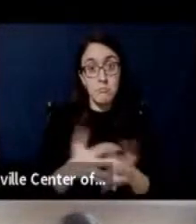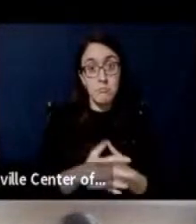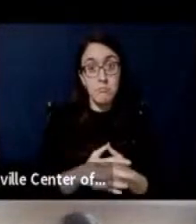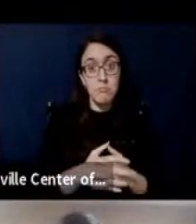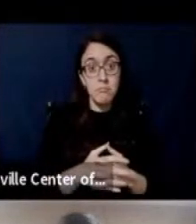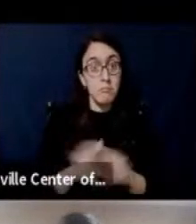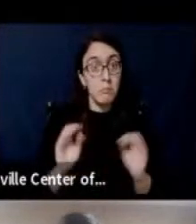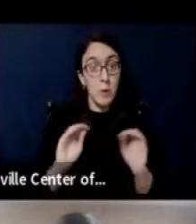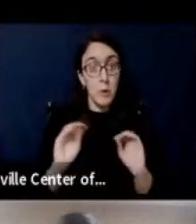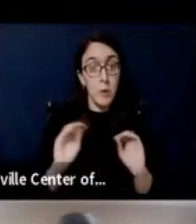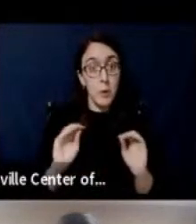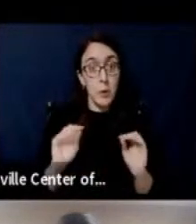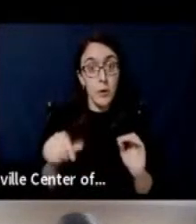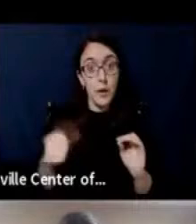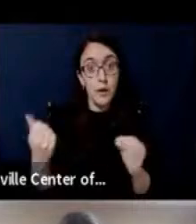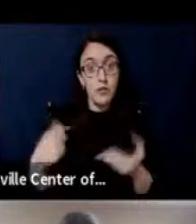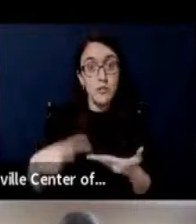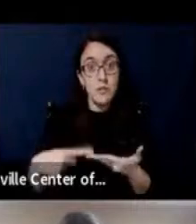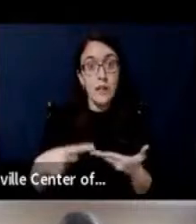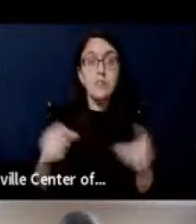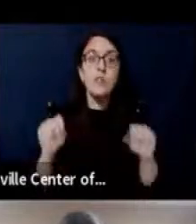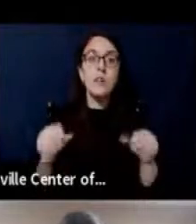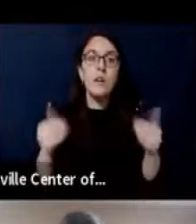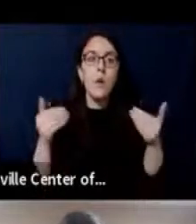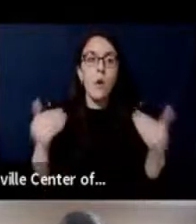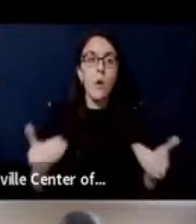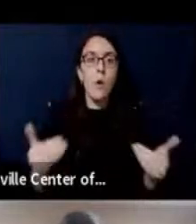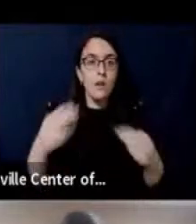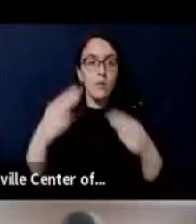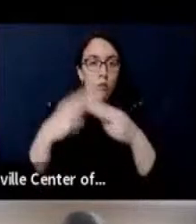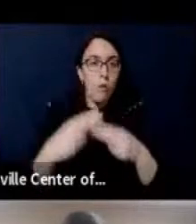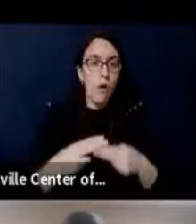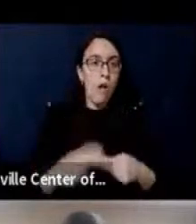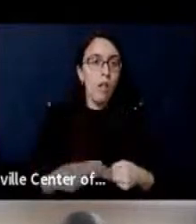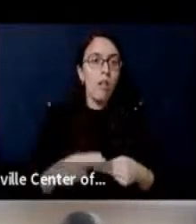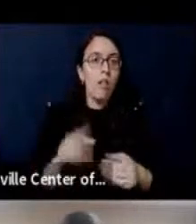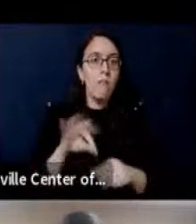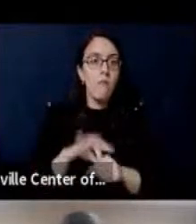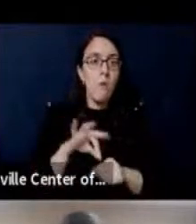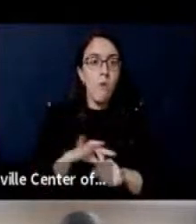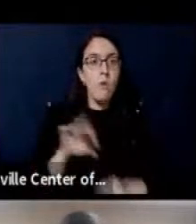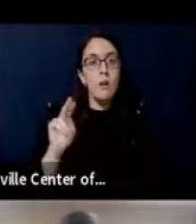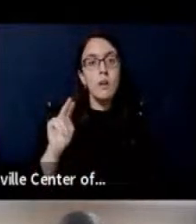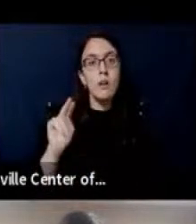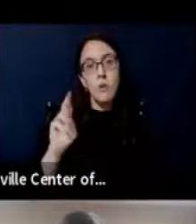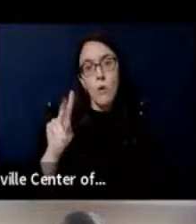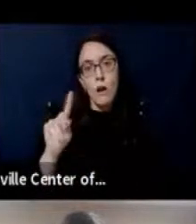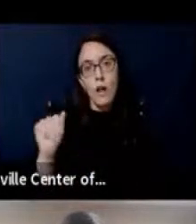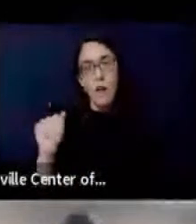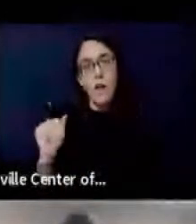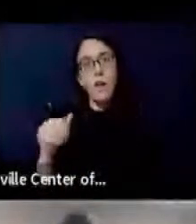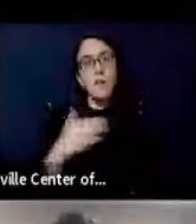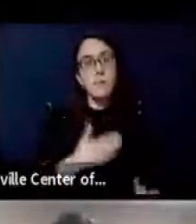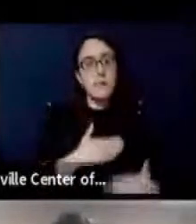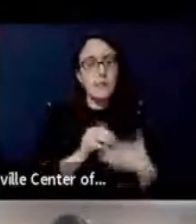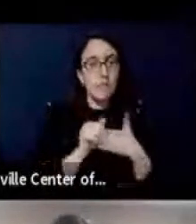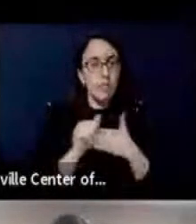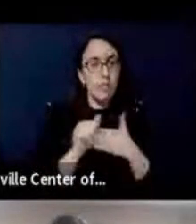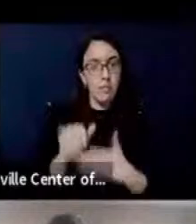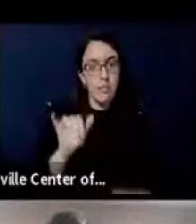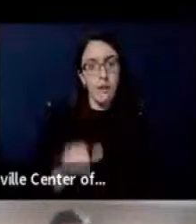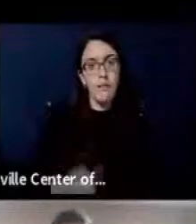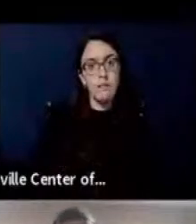If there is no other discussion, we can go ahead with a roll call vote. So Narda, if you will conduct us through that roll call,